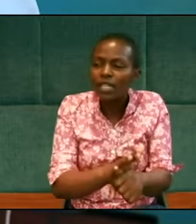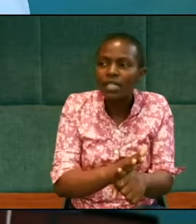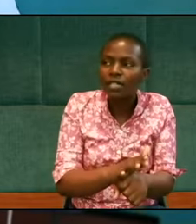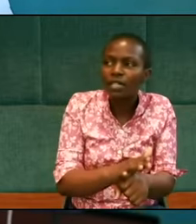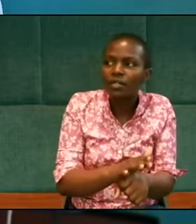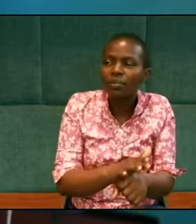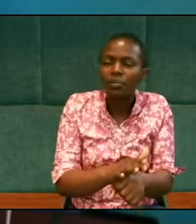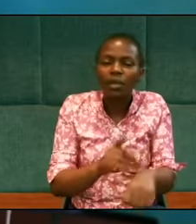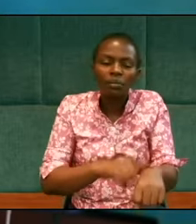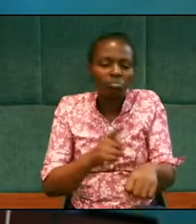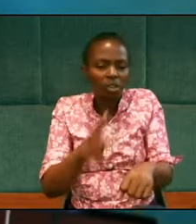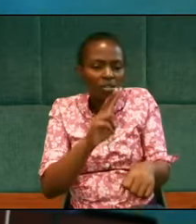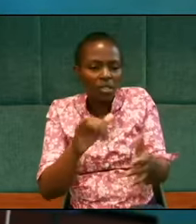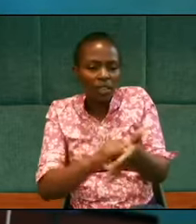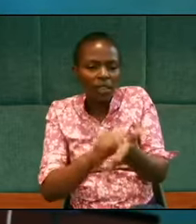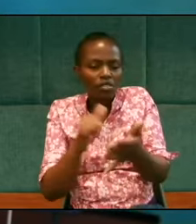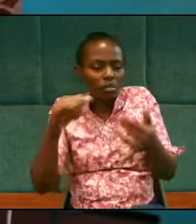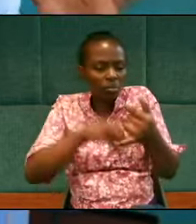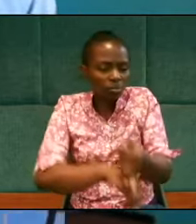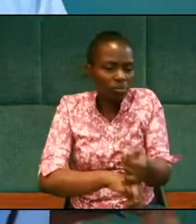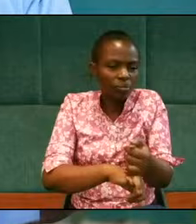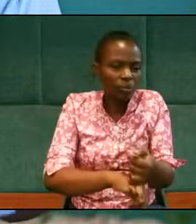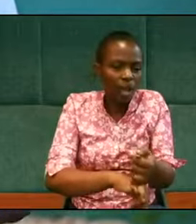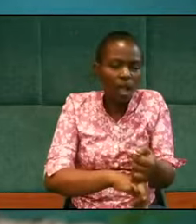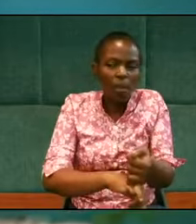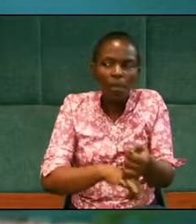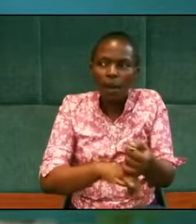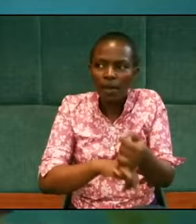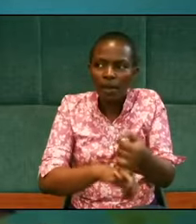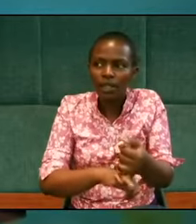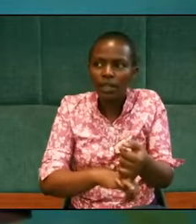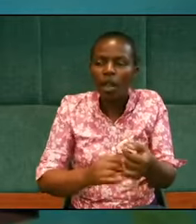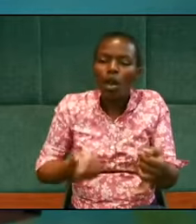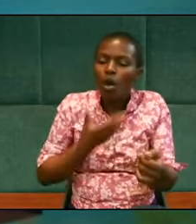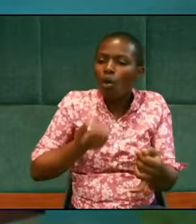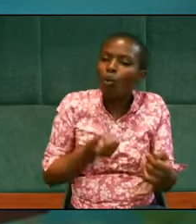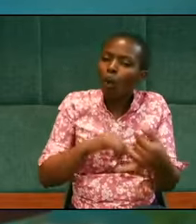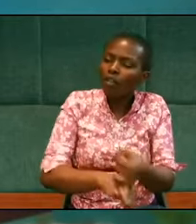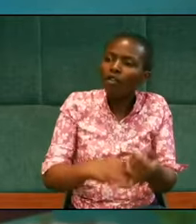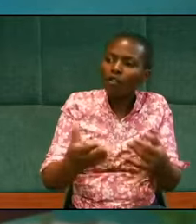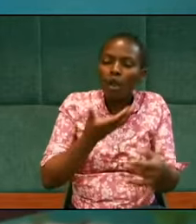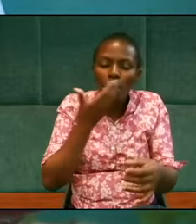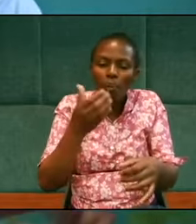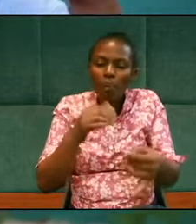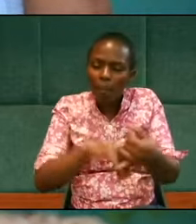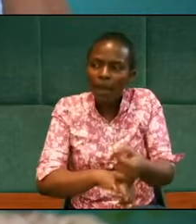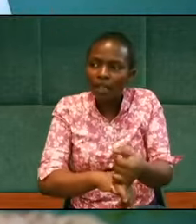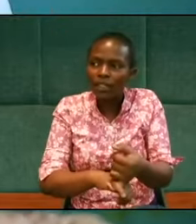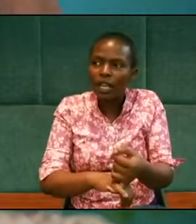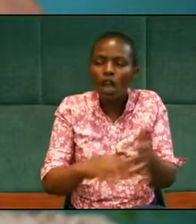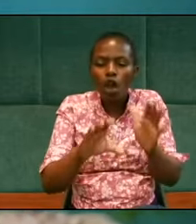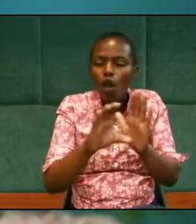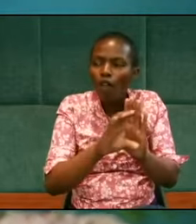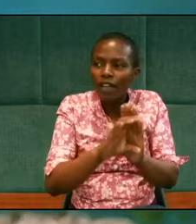The wife of your marriage covenant. Marriage is a covenant. Please, singles, please, those who want to marry again,